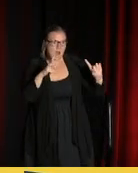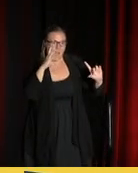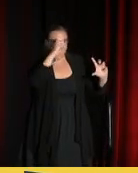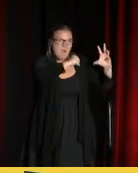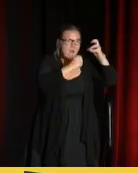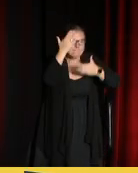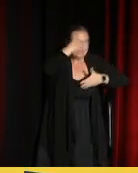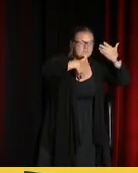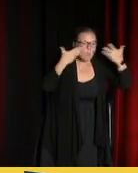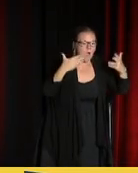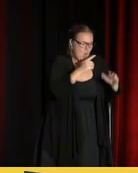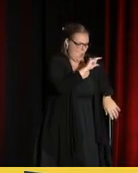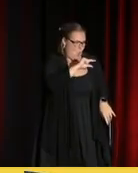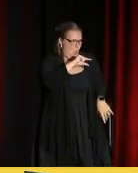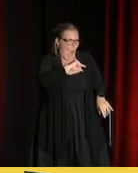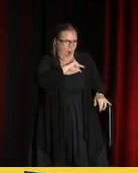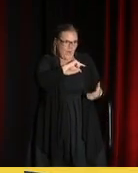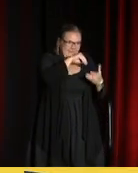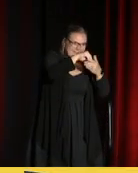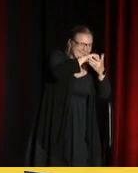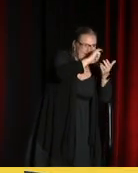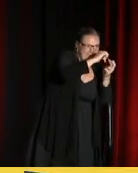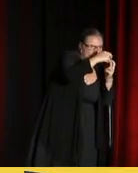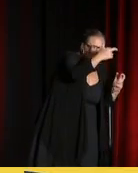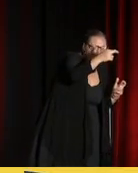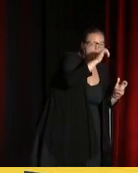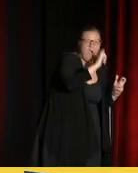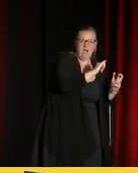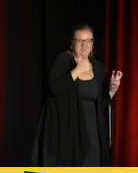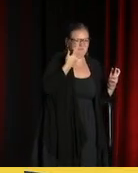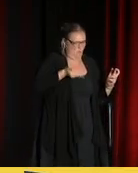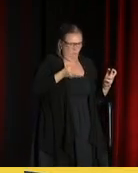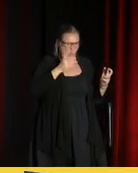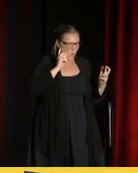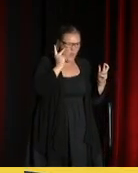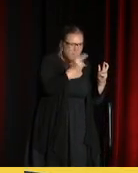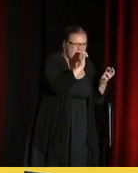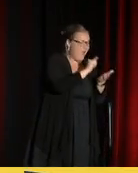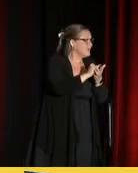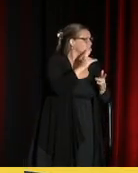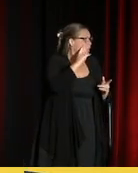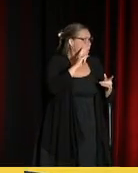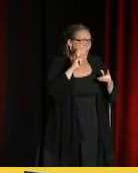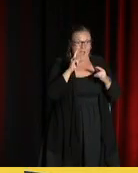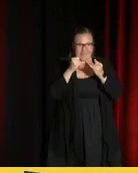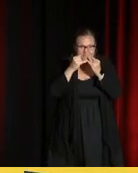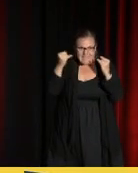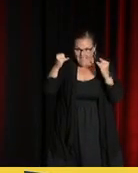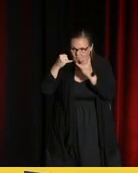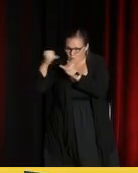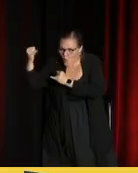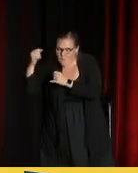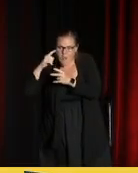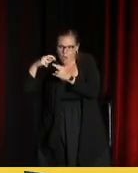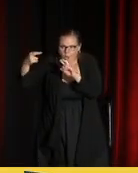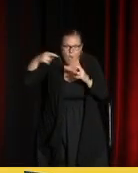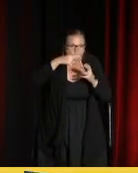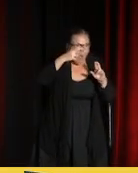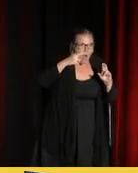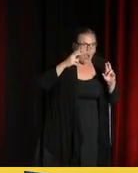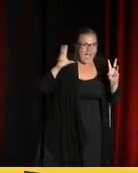rope. And for me, what I love is when I bring the ends together like this, I love the way the